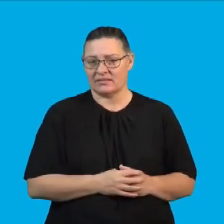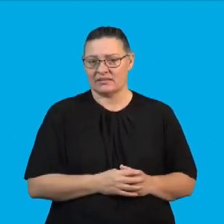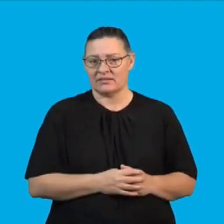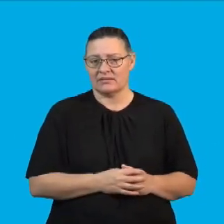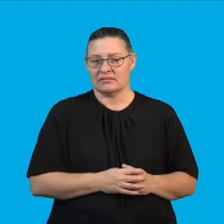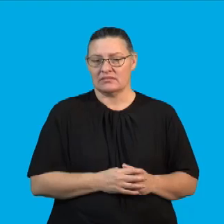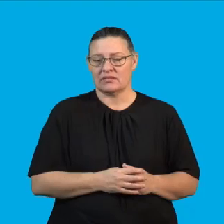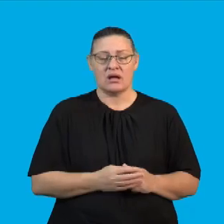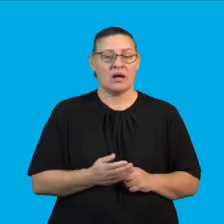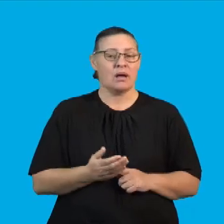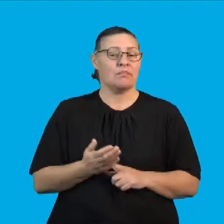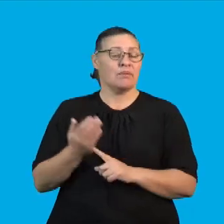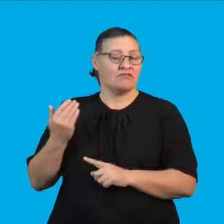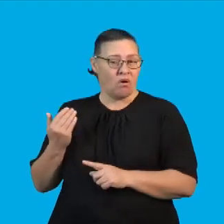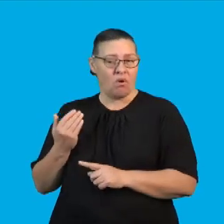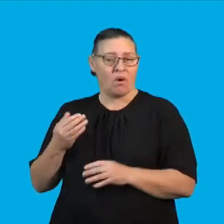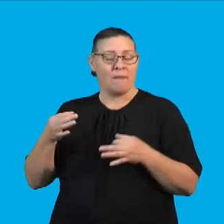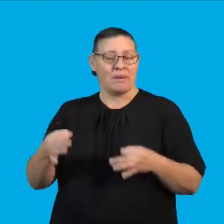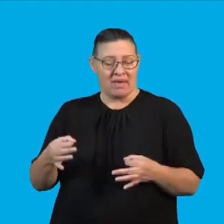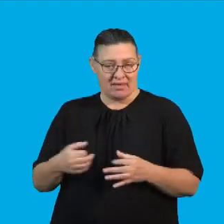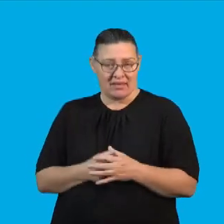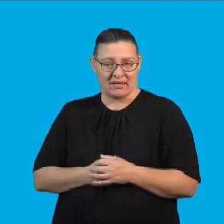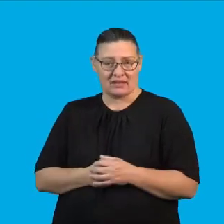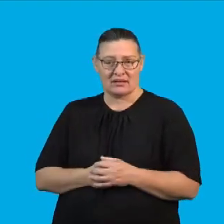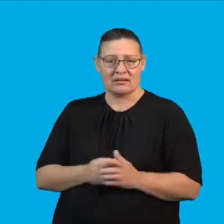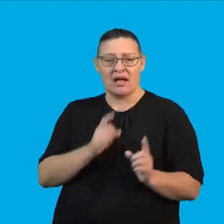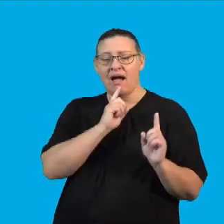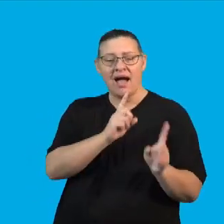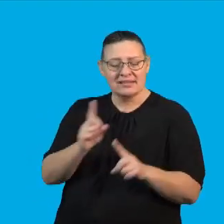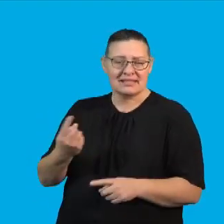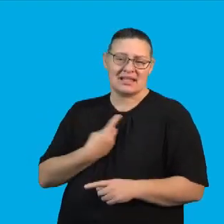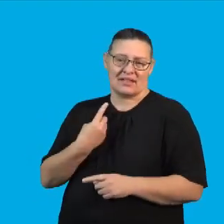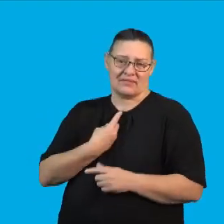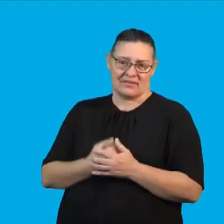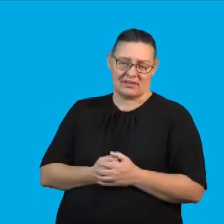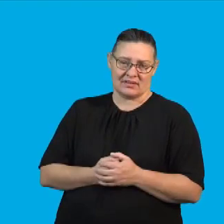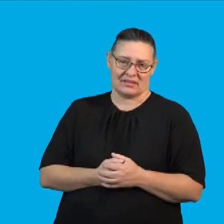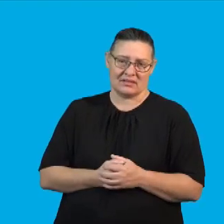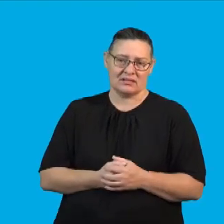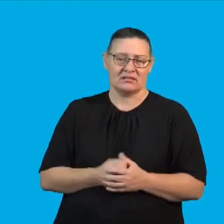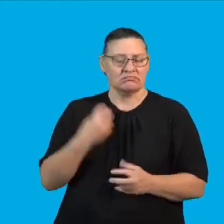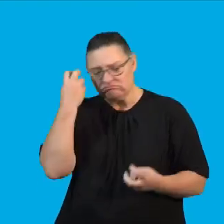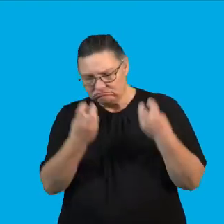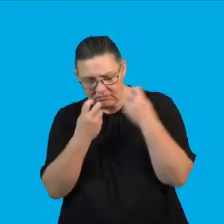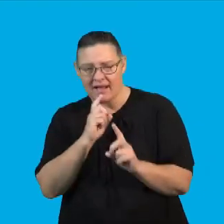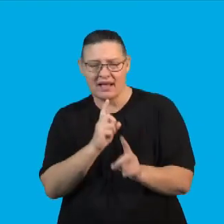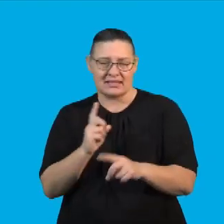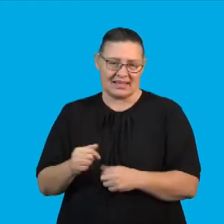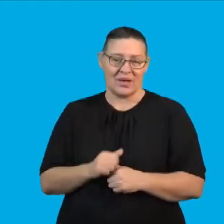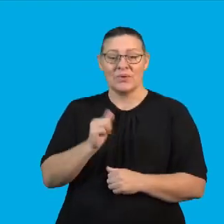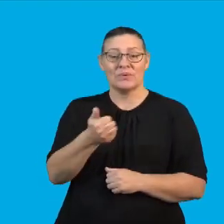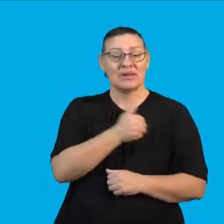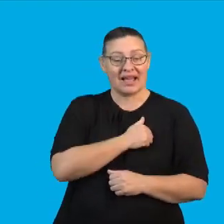screen, the previous papers or past papers, answer them on your own, go look for